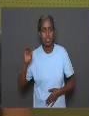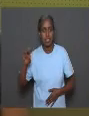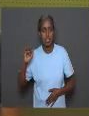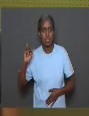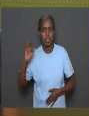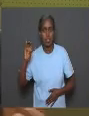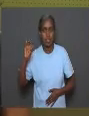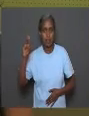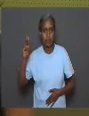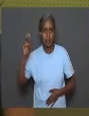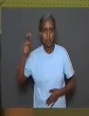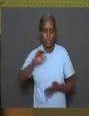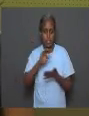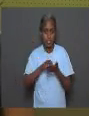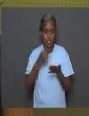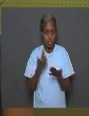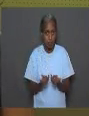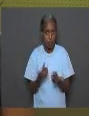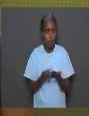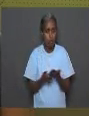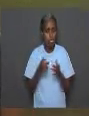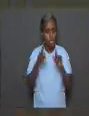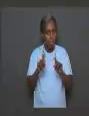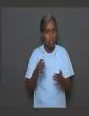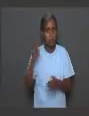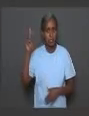Now, we will examine this diagram.